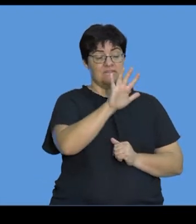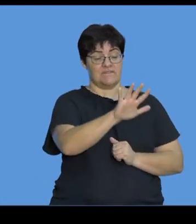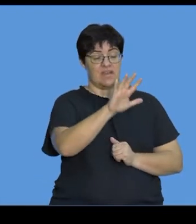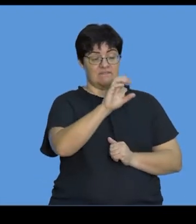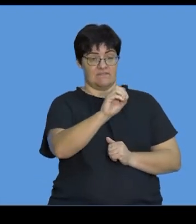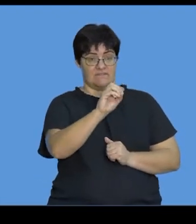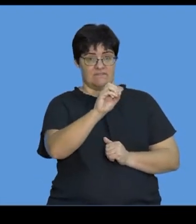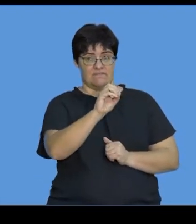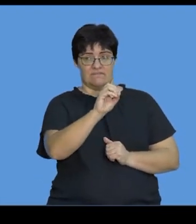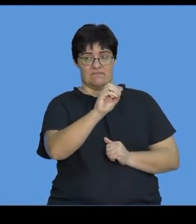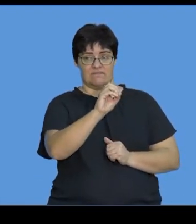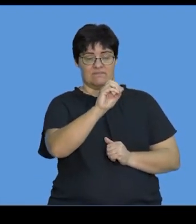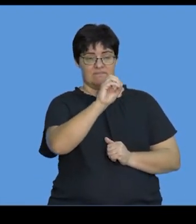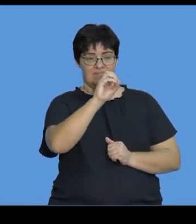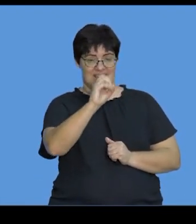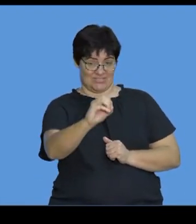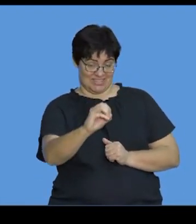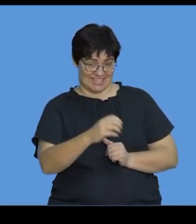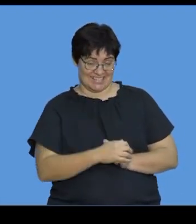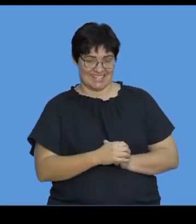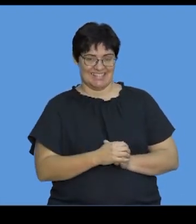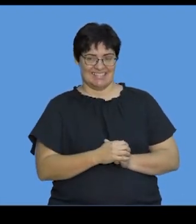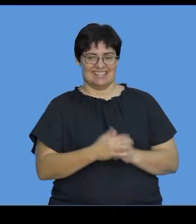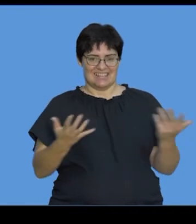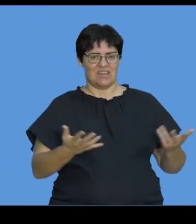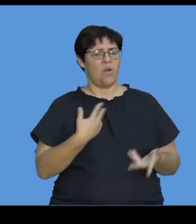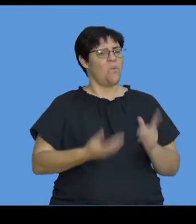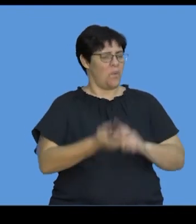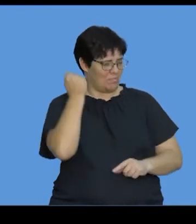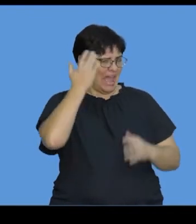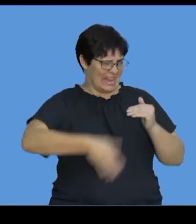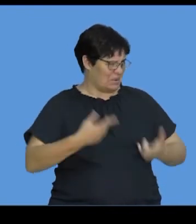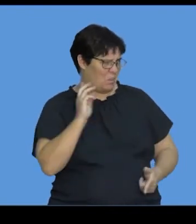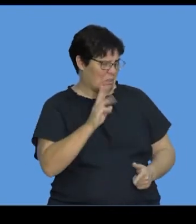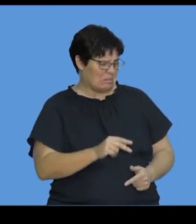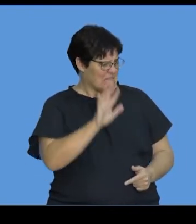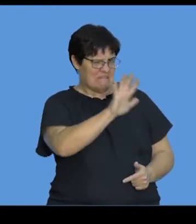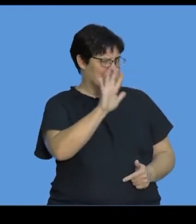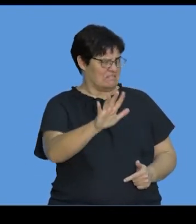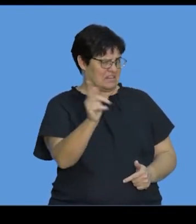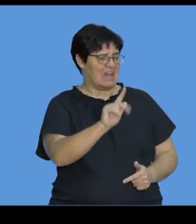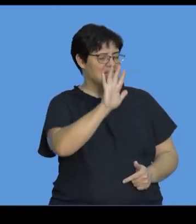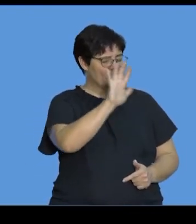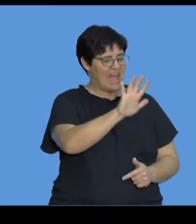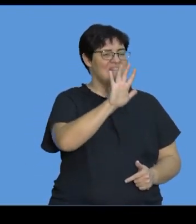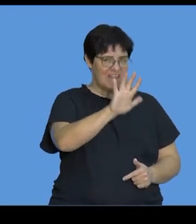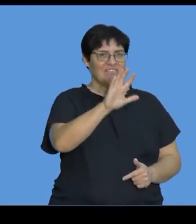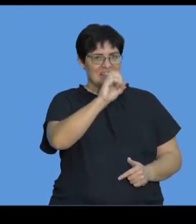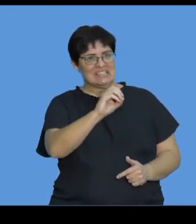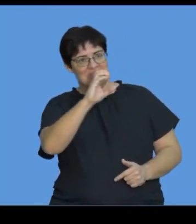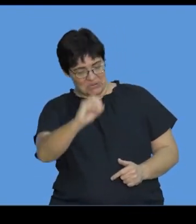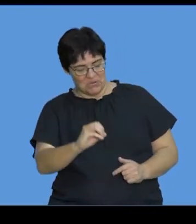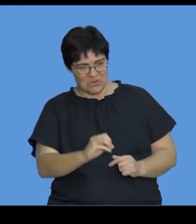is 550. 5,500! I will get it right eventually, okay? Just go with